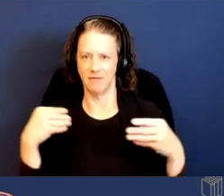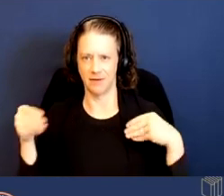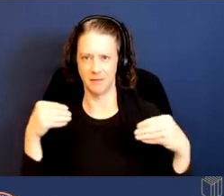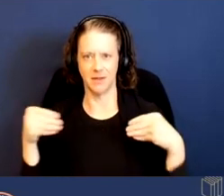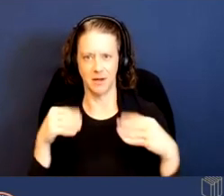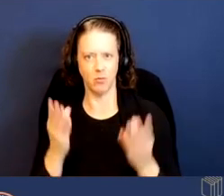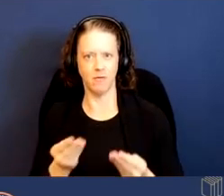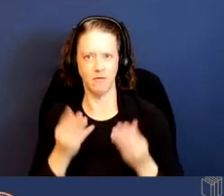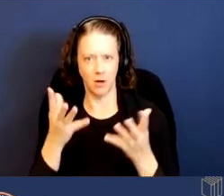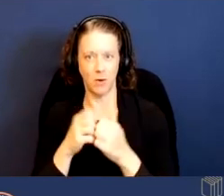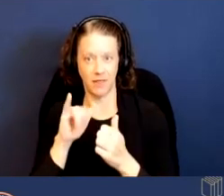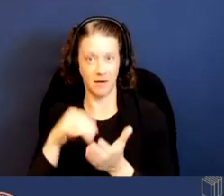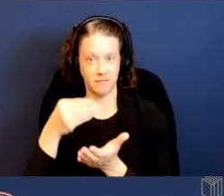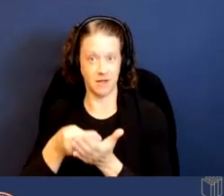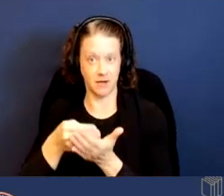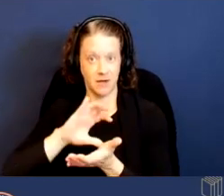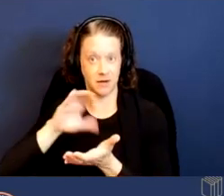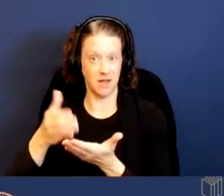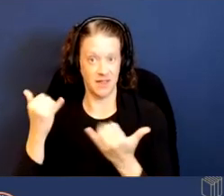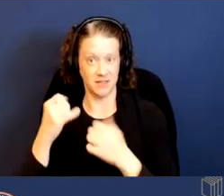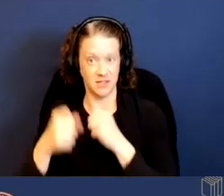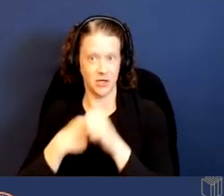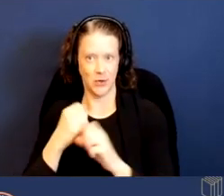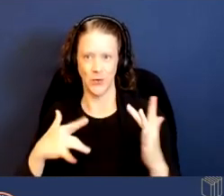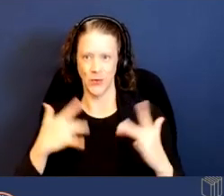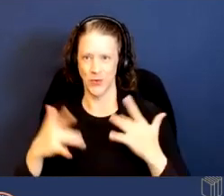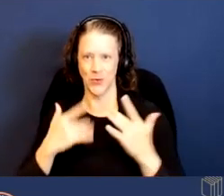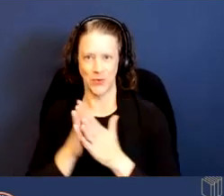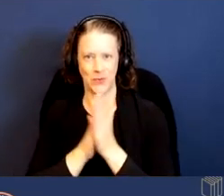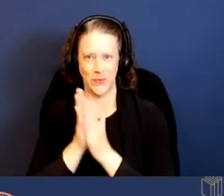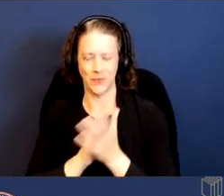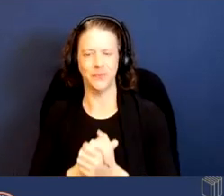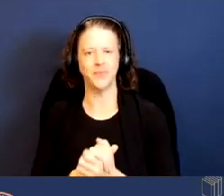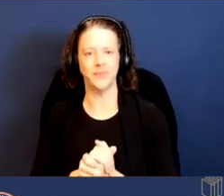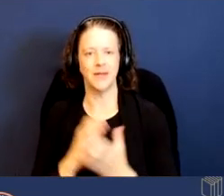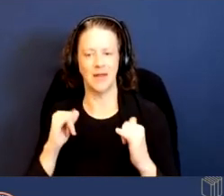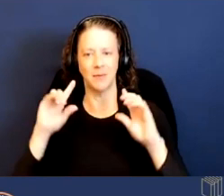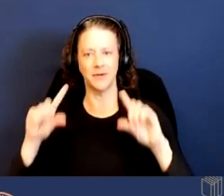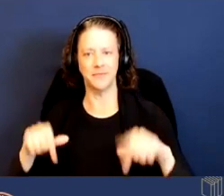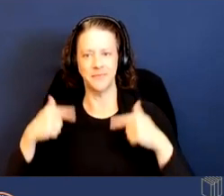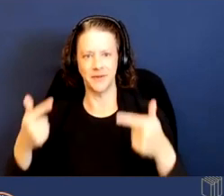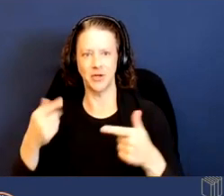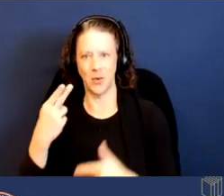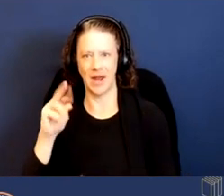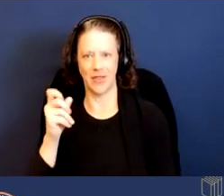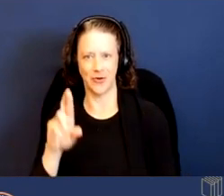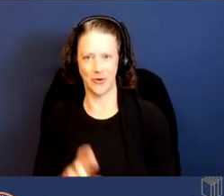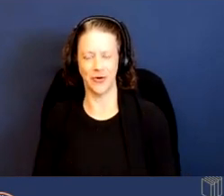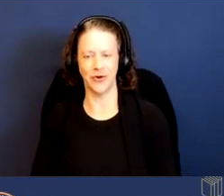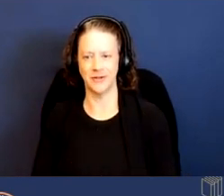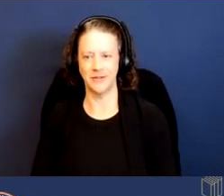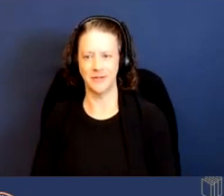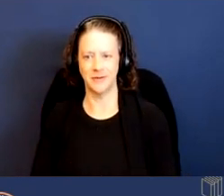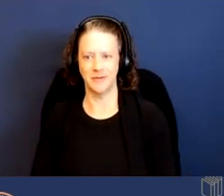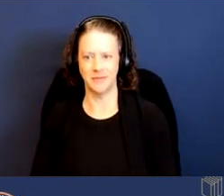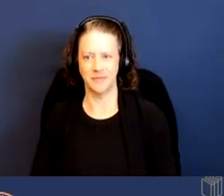this funding as well this year. So very exciting. And I'm going to kick it back over to Heather and